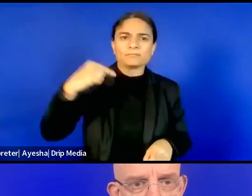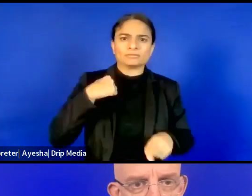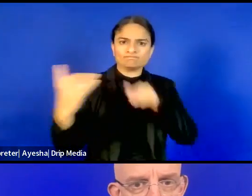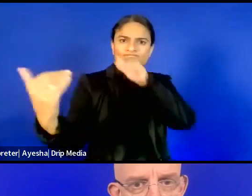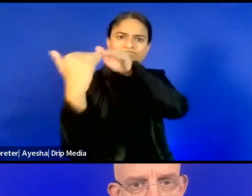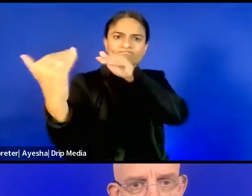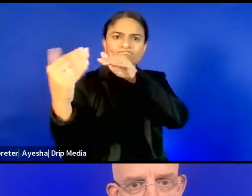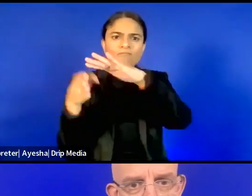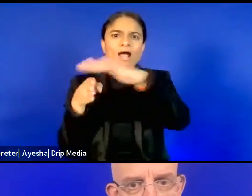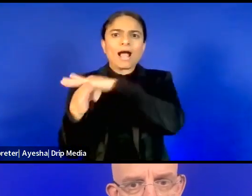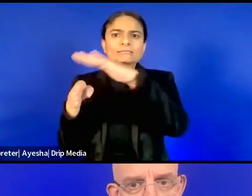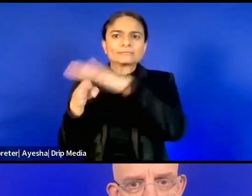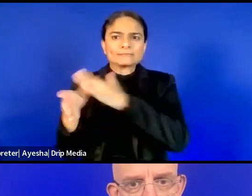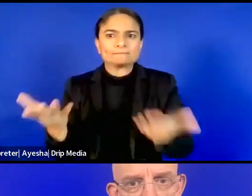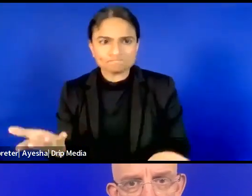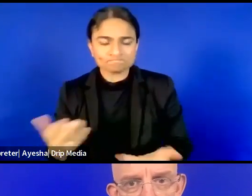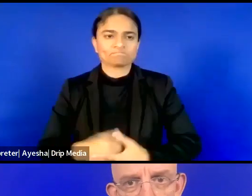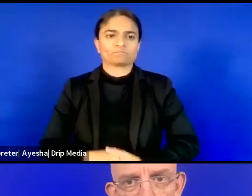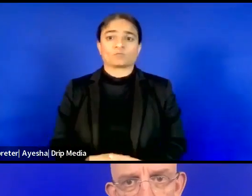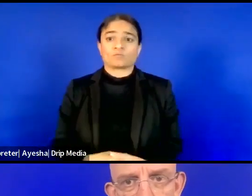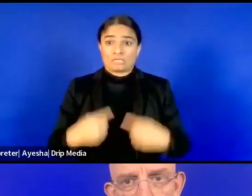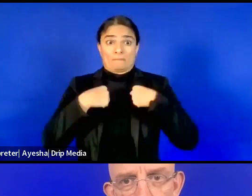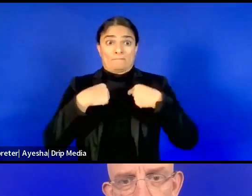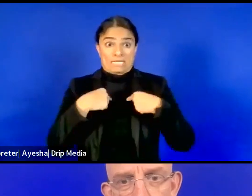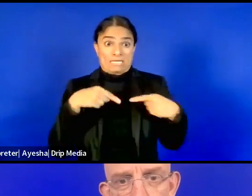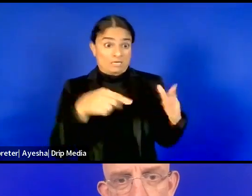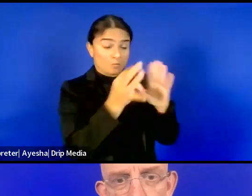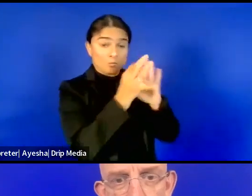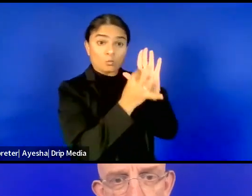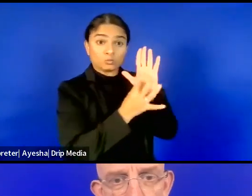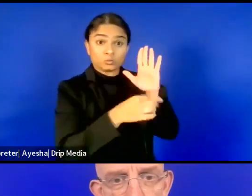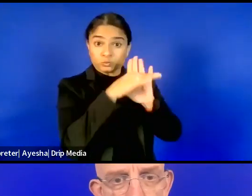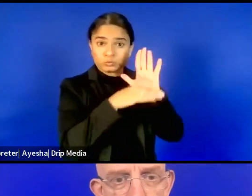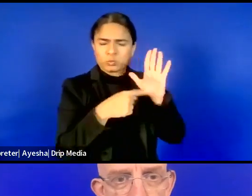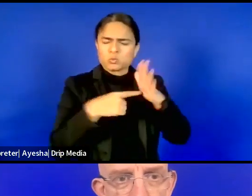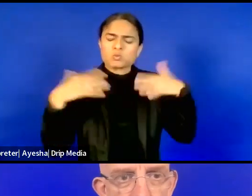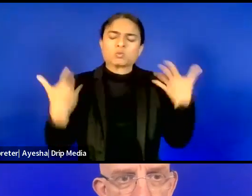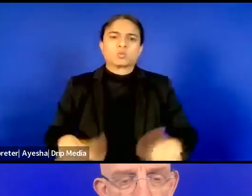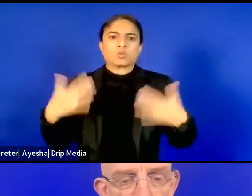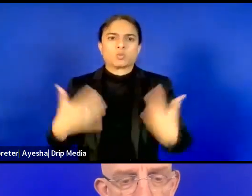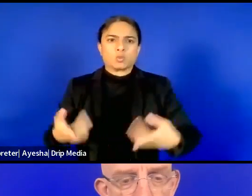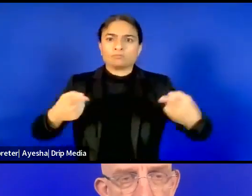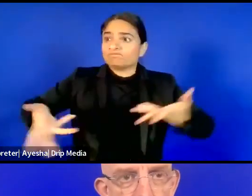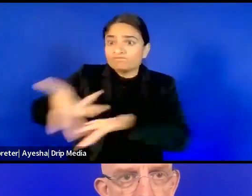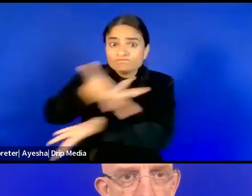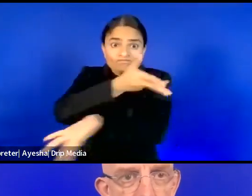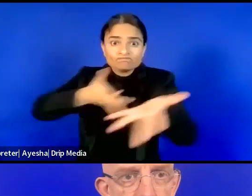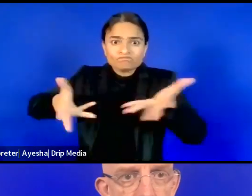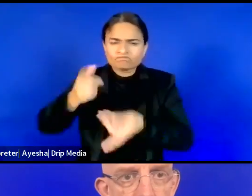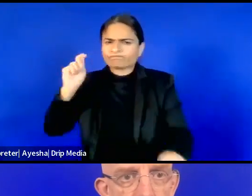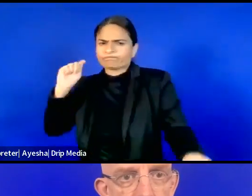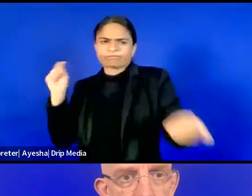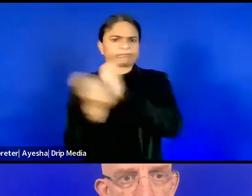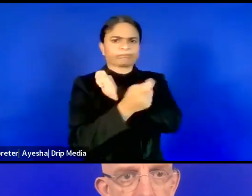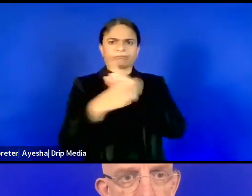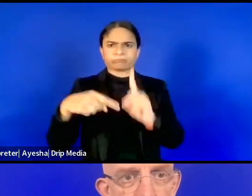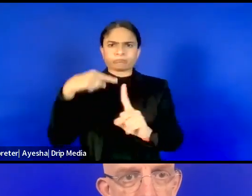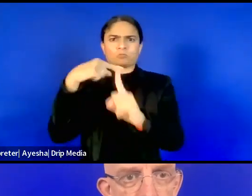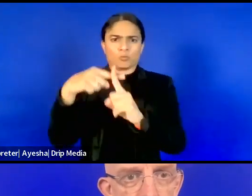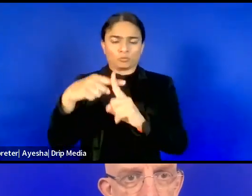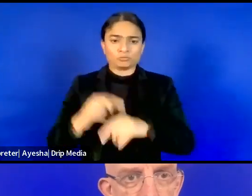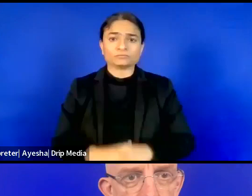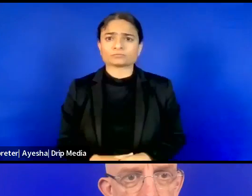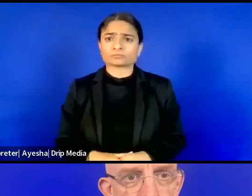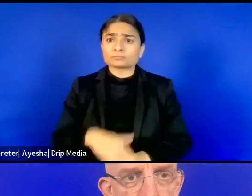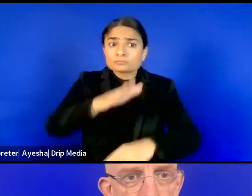conversation completely. It says, hey, feminist actors, take this upon yourselves to be proactive, to reach out